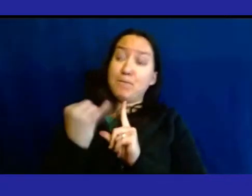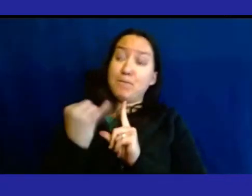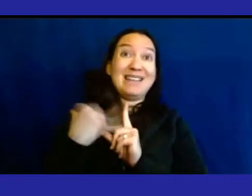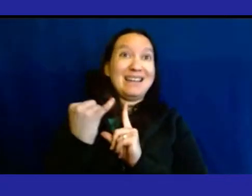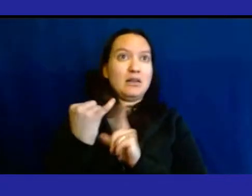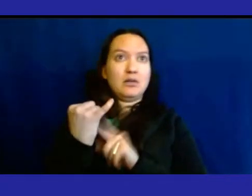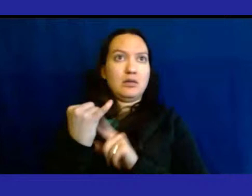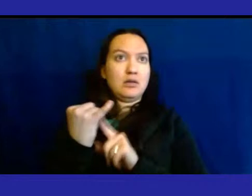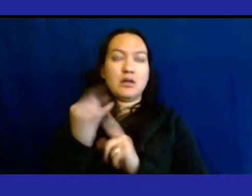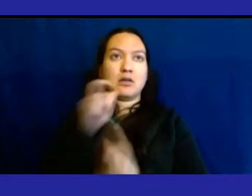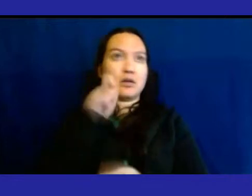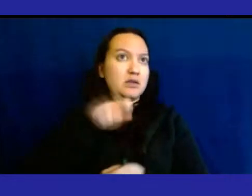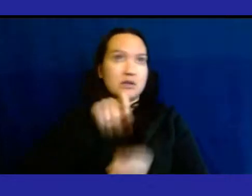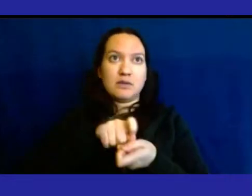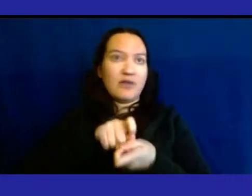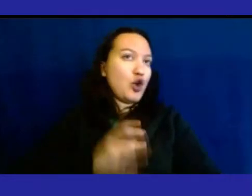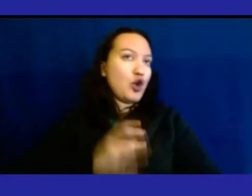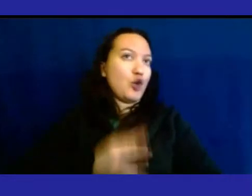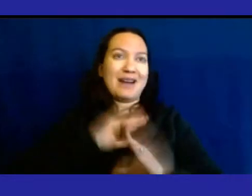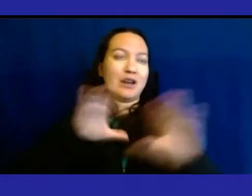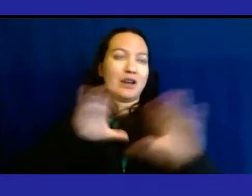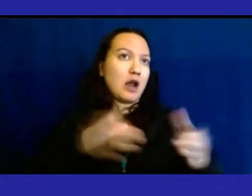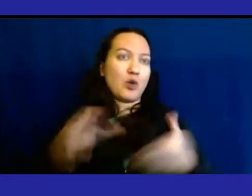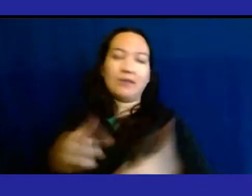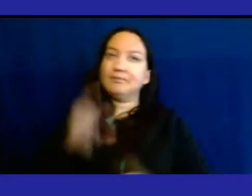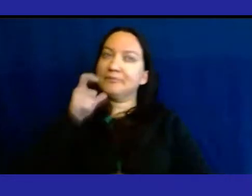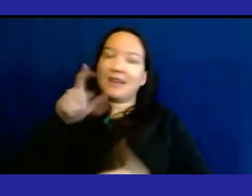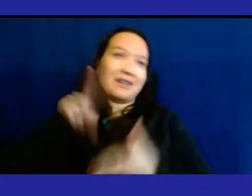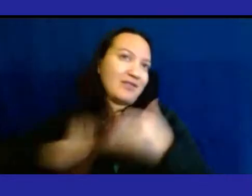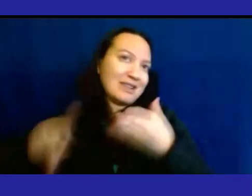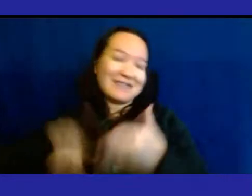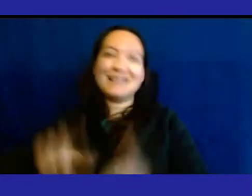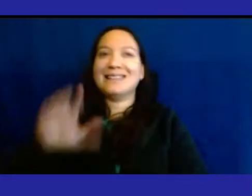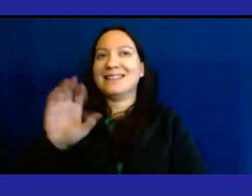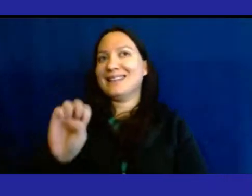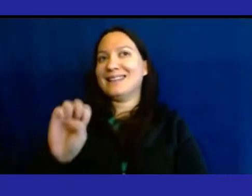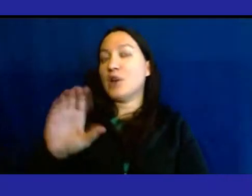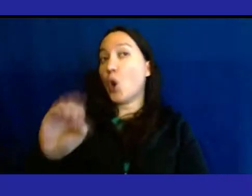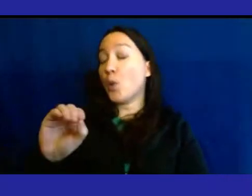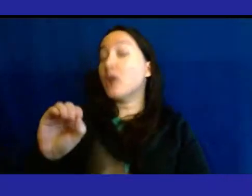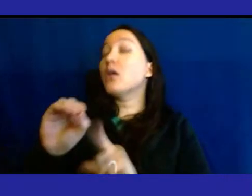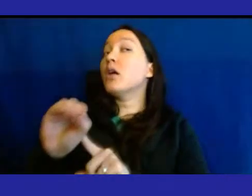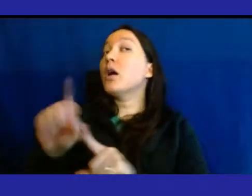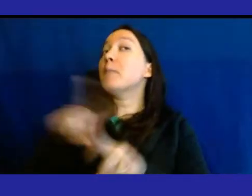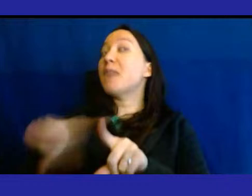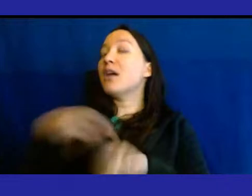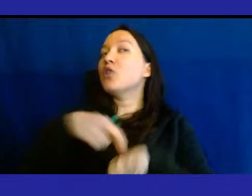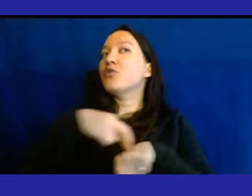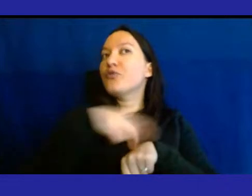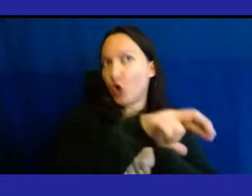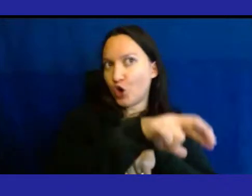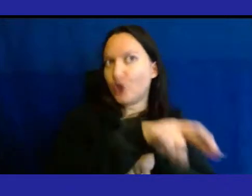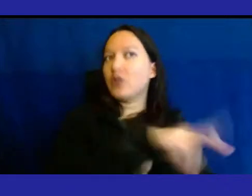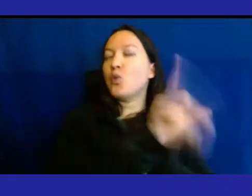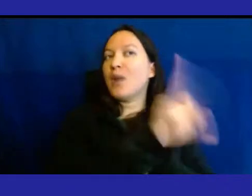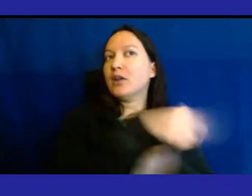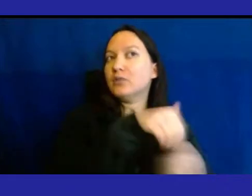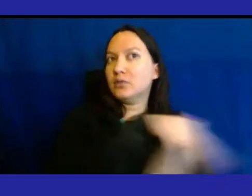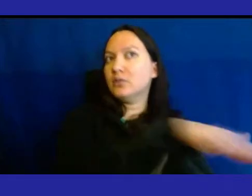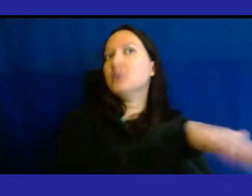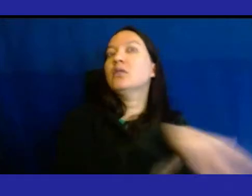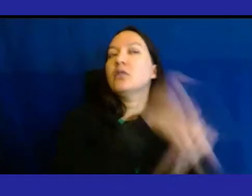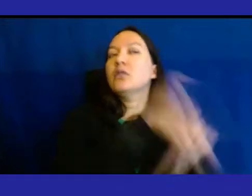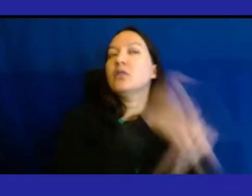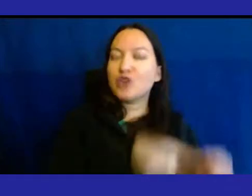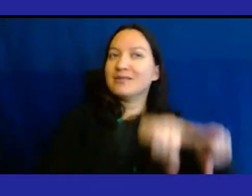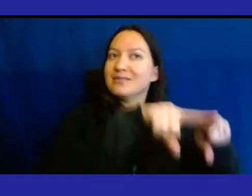not specific to a protected category would not be investigated by EEO. However, EEO would then refer it to where it needs to go, and that could be